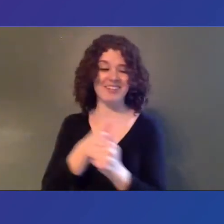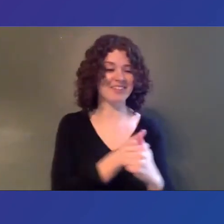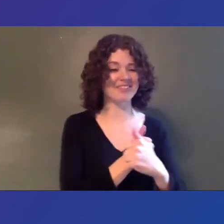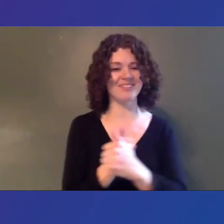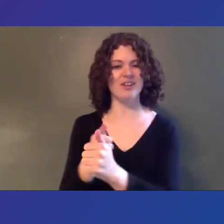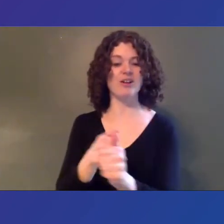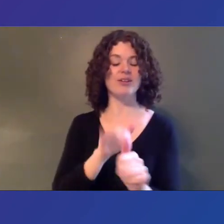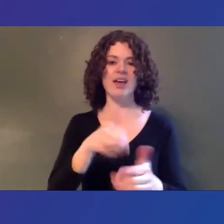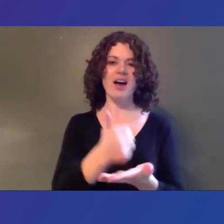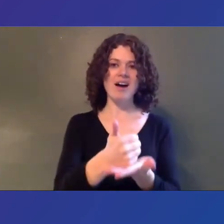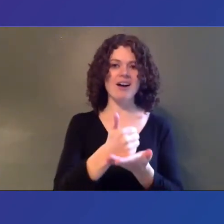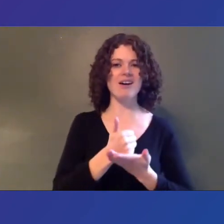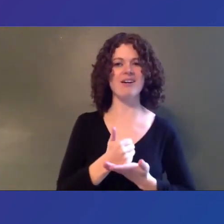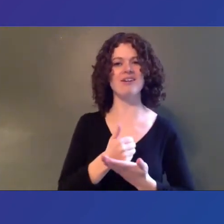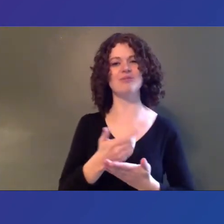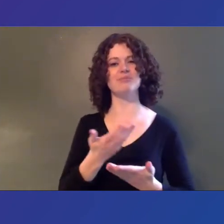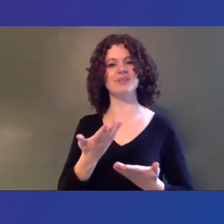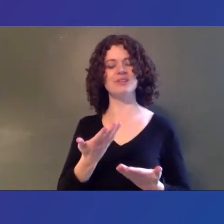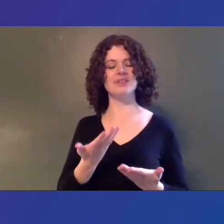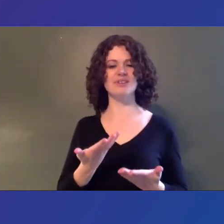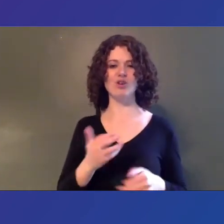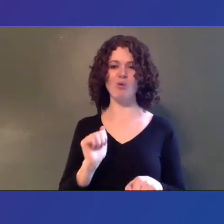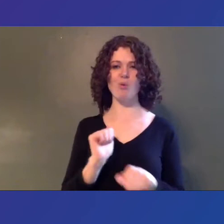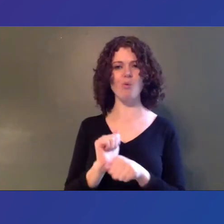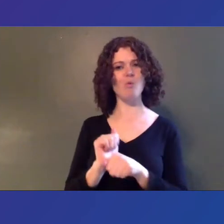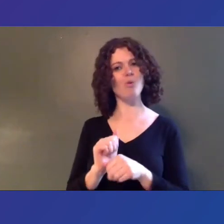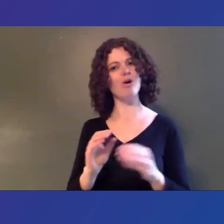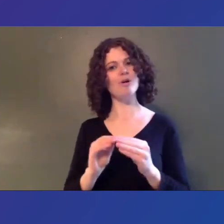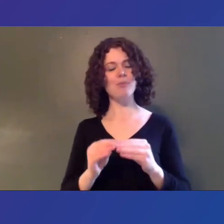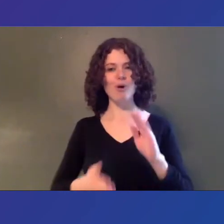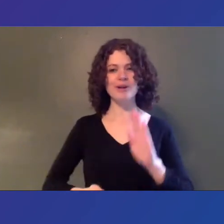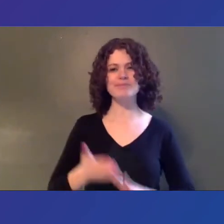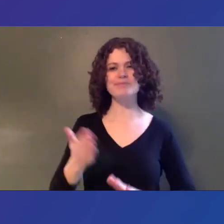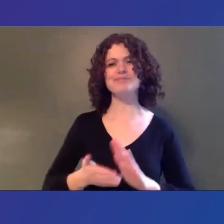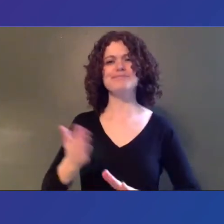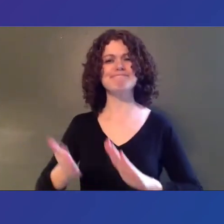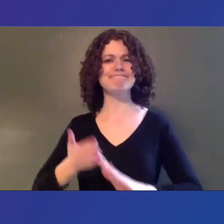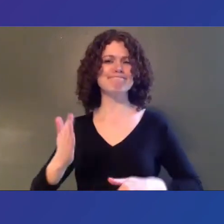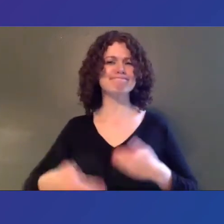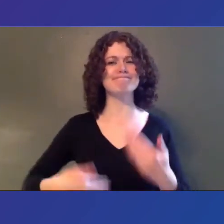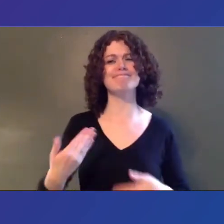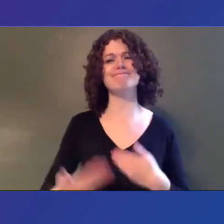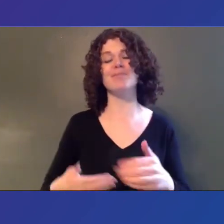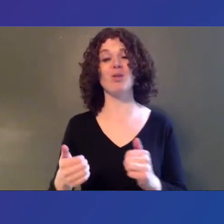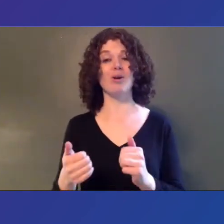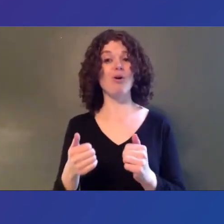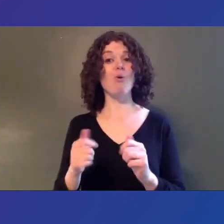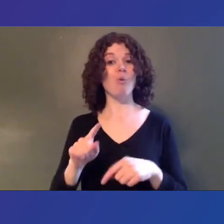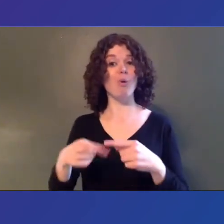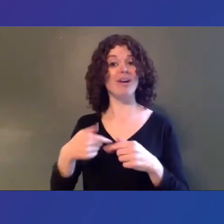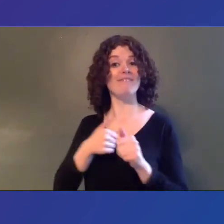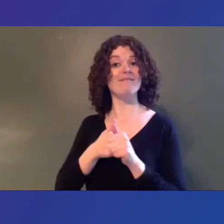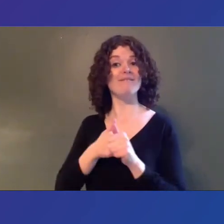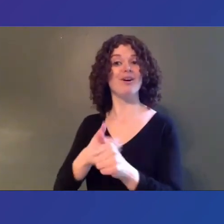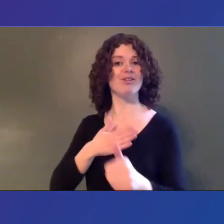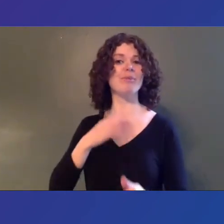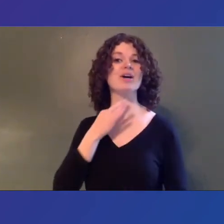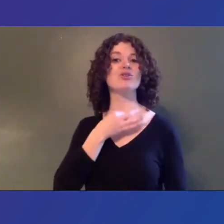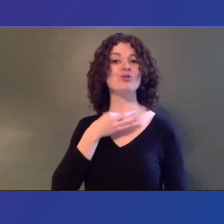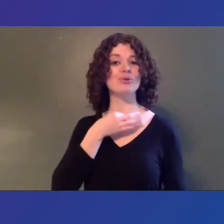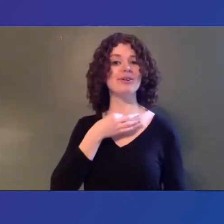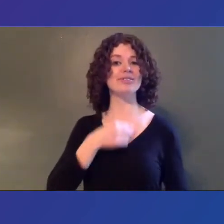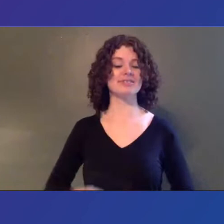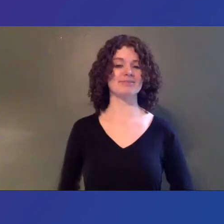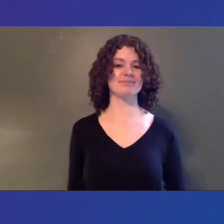effectively with that innate curiosity that I have, and develop it even further. Yeah.